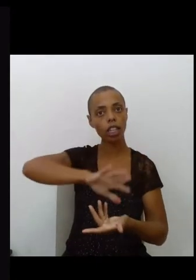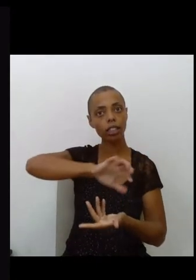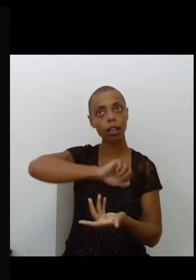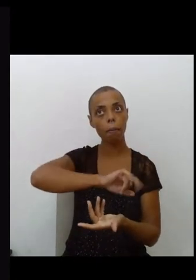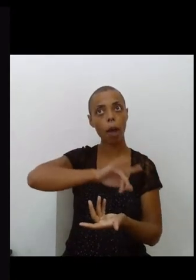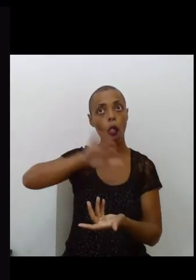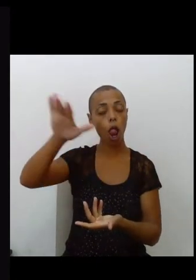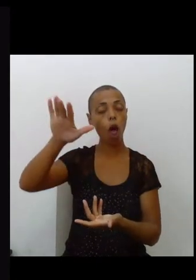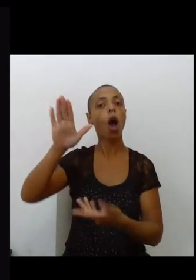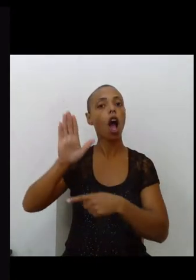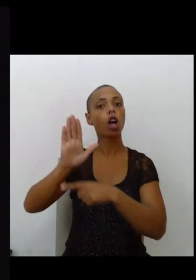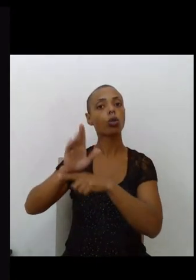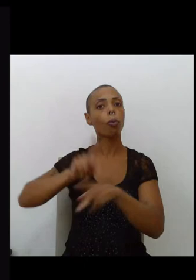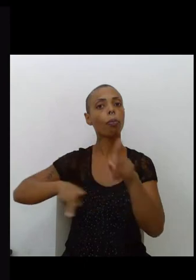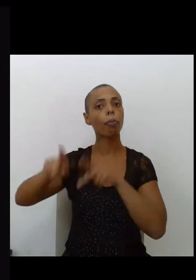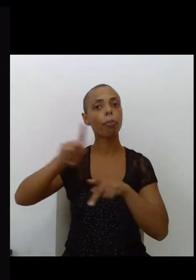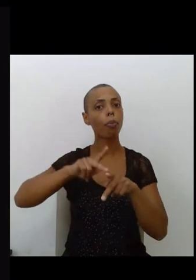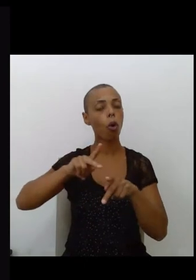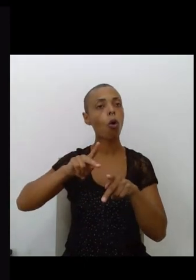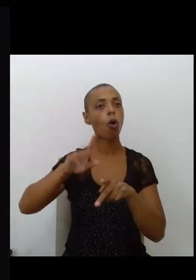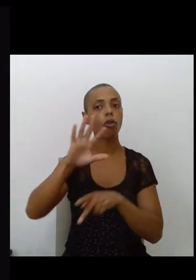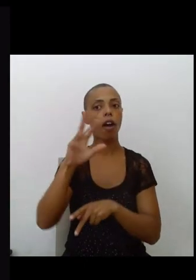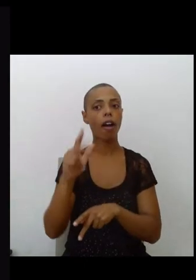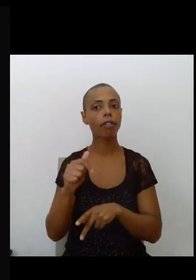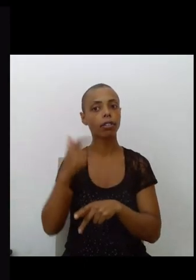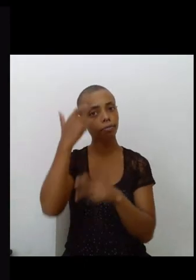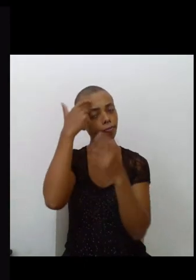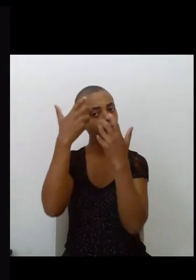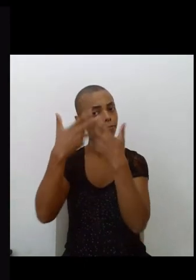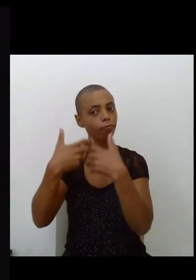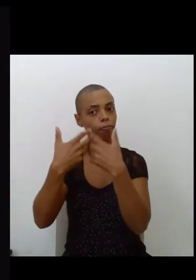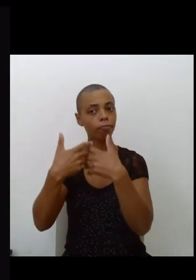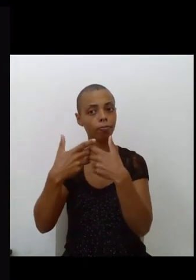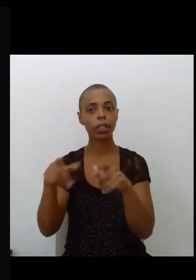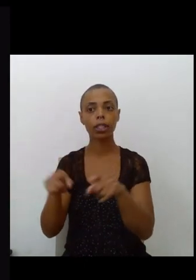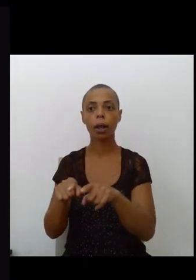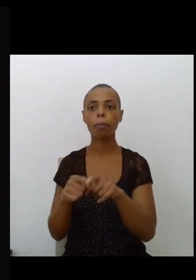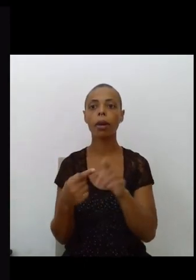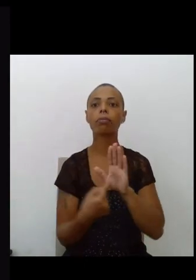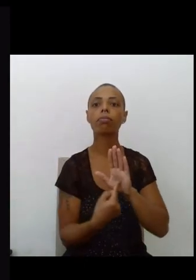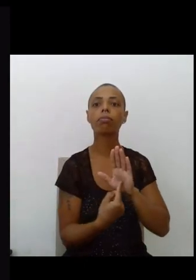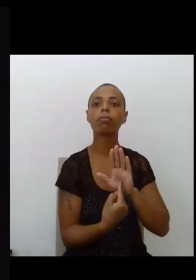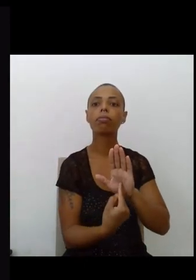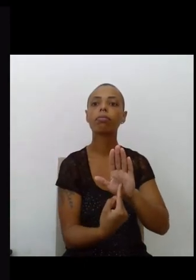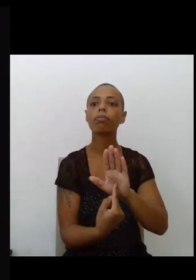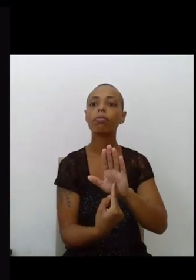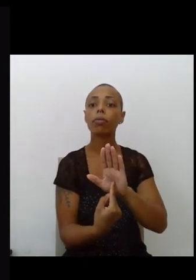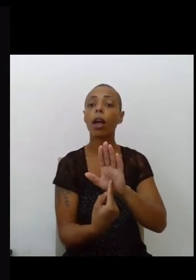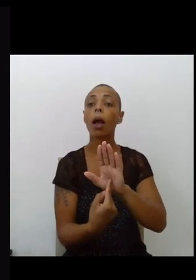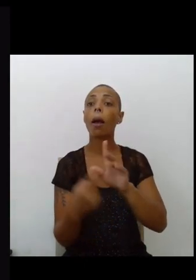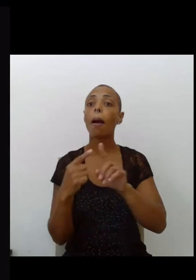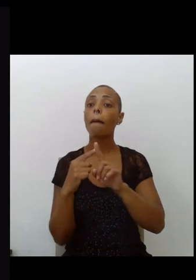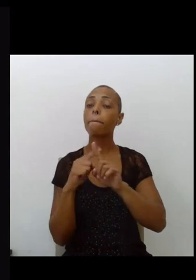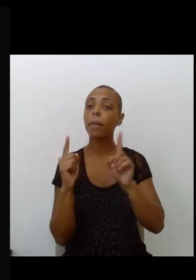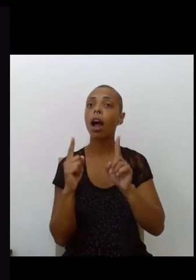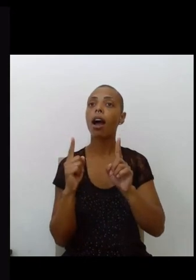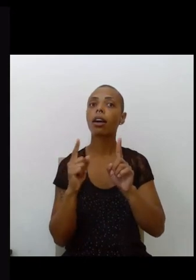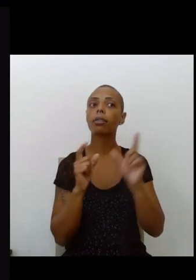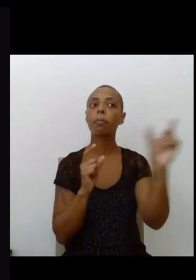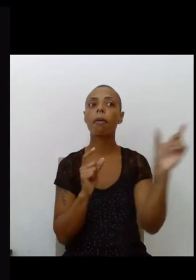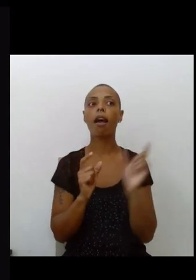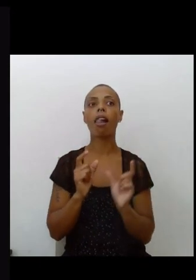representing themselves in borrowed terms lesbian gay bisexual